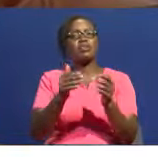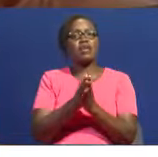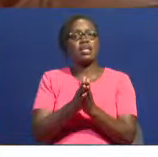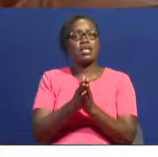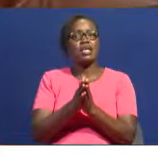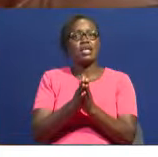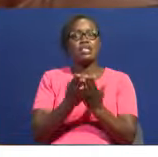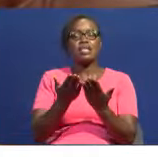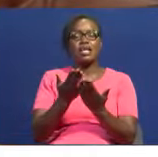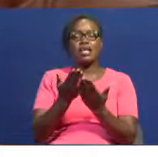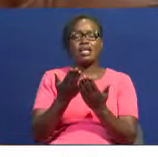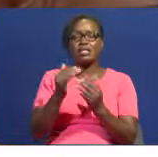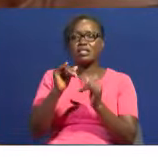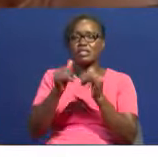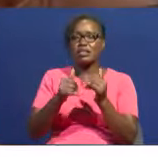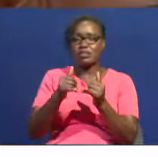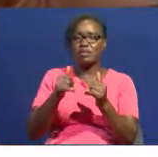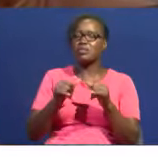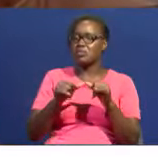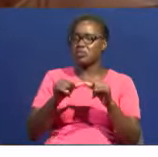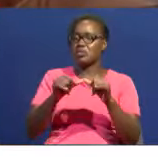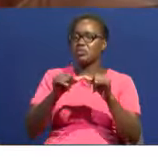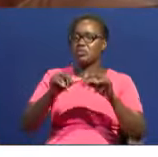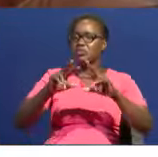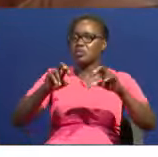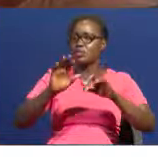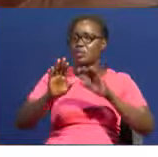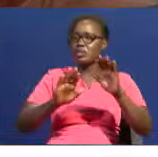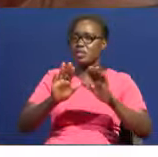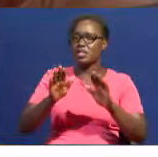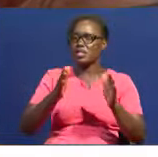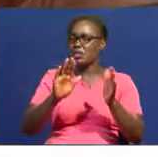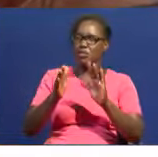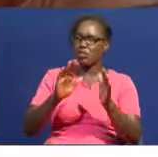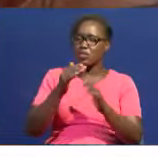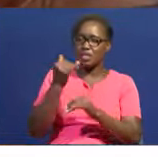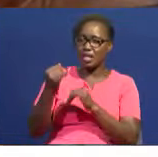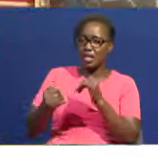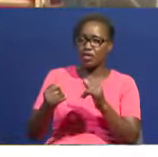the latest, I think, is that they are still doing investigation and almost are the tail